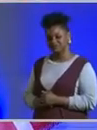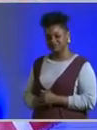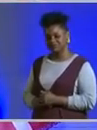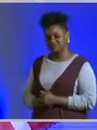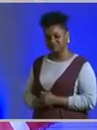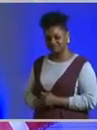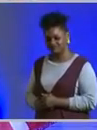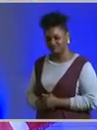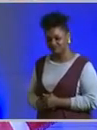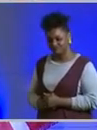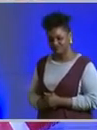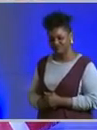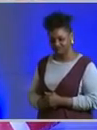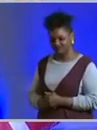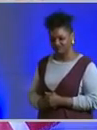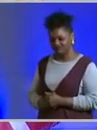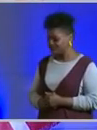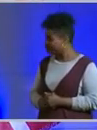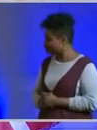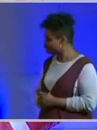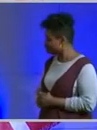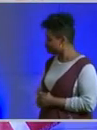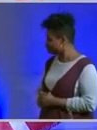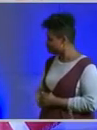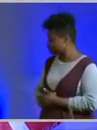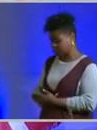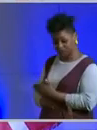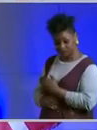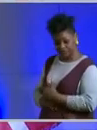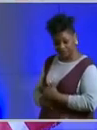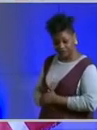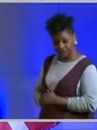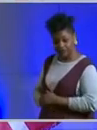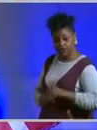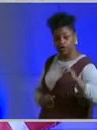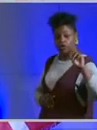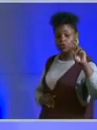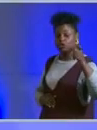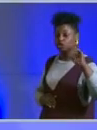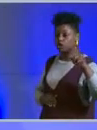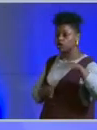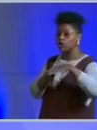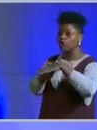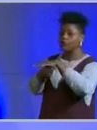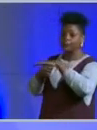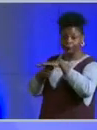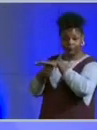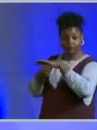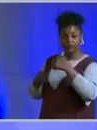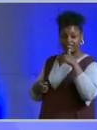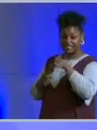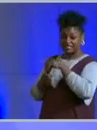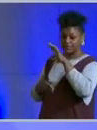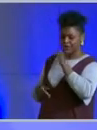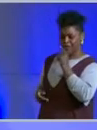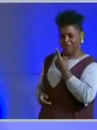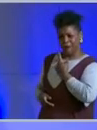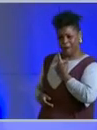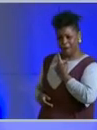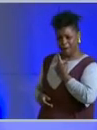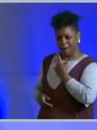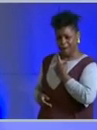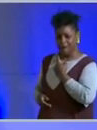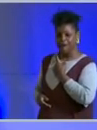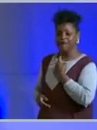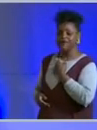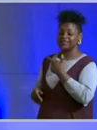I'll go. Regional. Washington, D.C. is not alone. We sit really in the middle of what